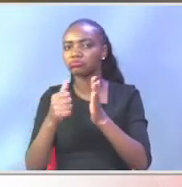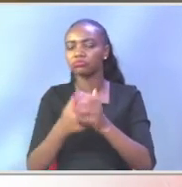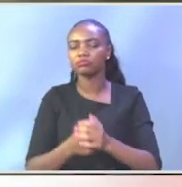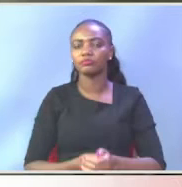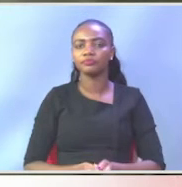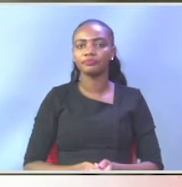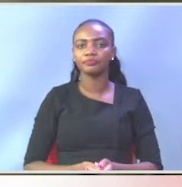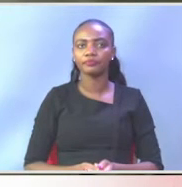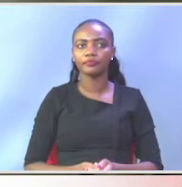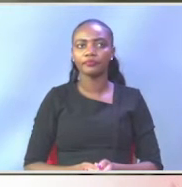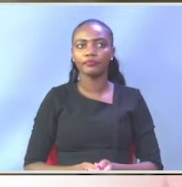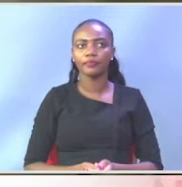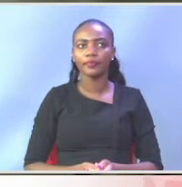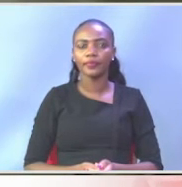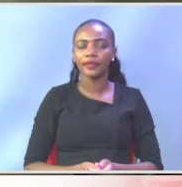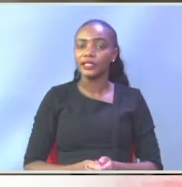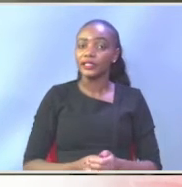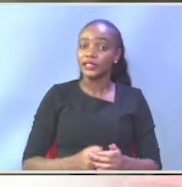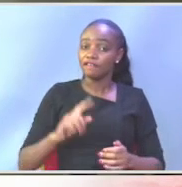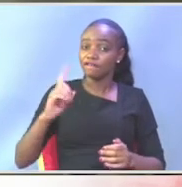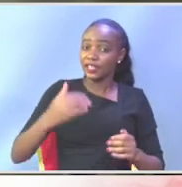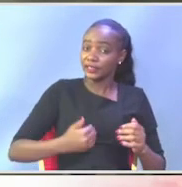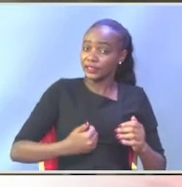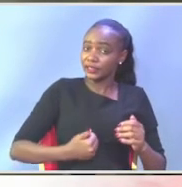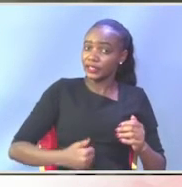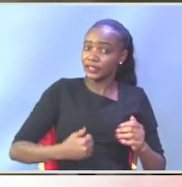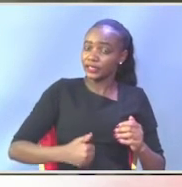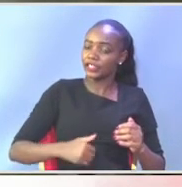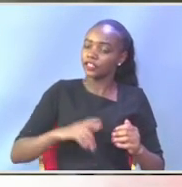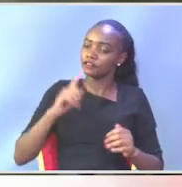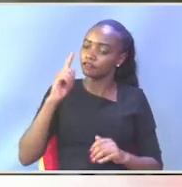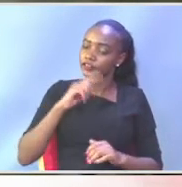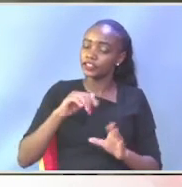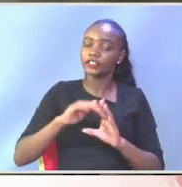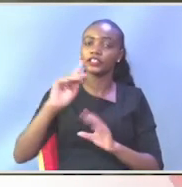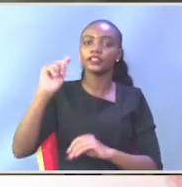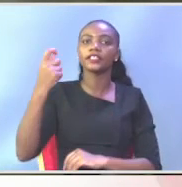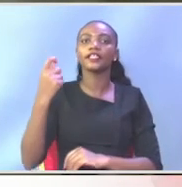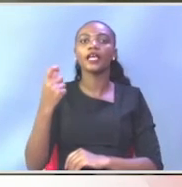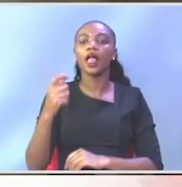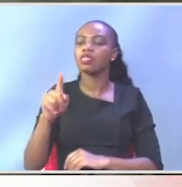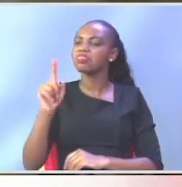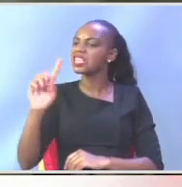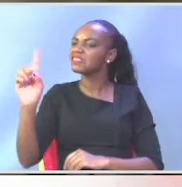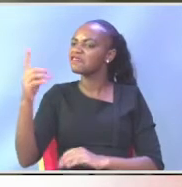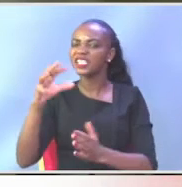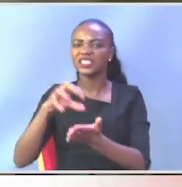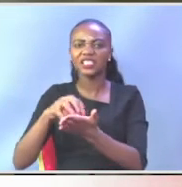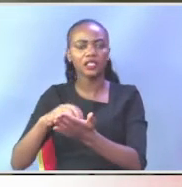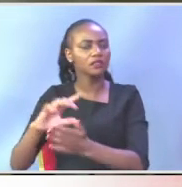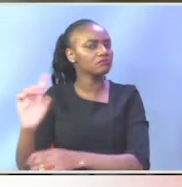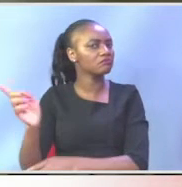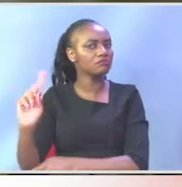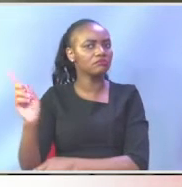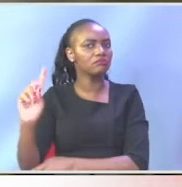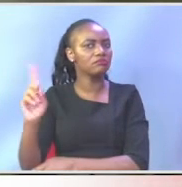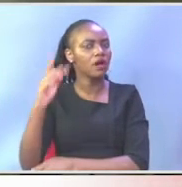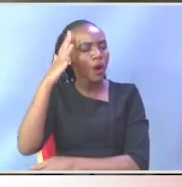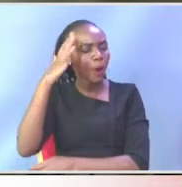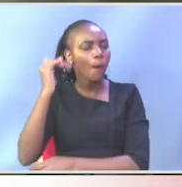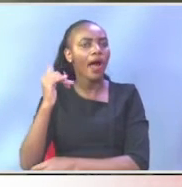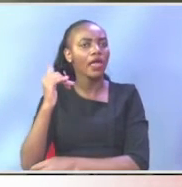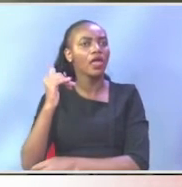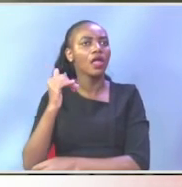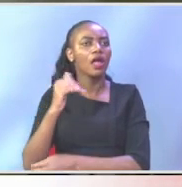dysfunction. Licha ya upasuaji wa kwanza kuweza kufanyika hapa, hiki si kisa cha kwanza kuweza kuripotiwa, kwani kulingana na